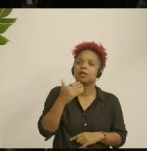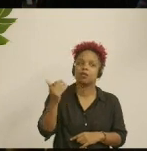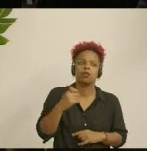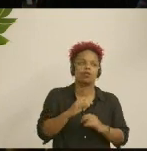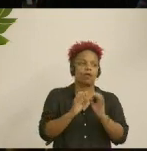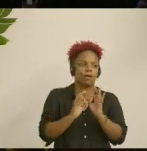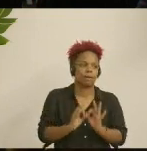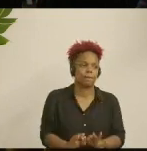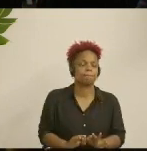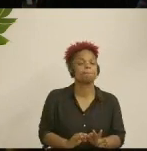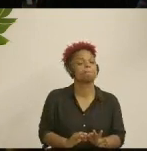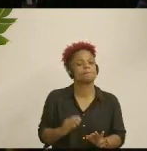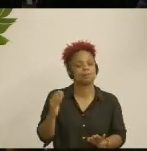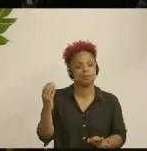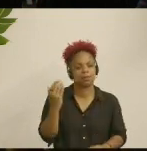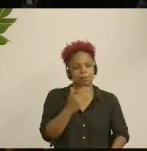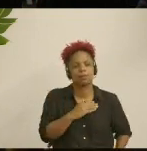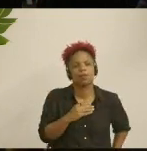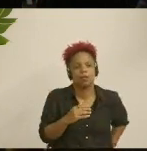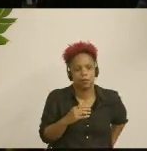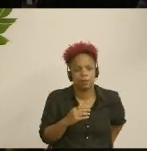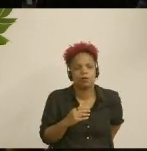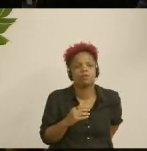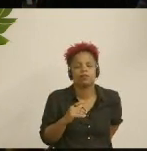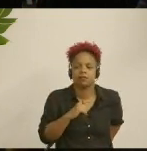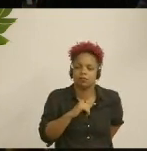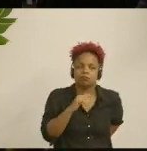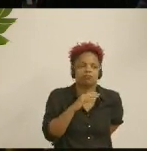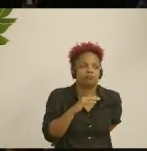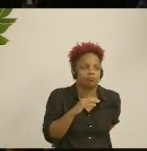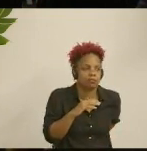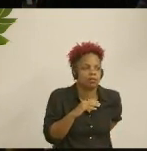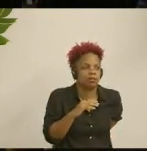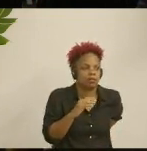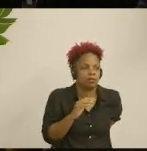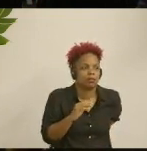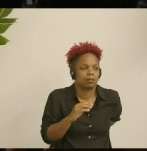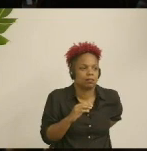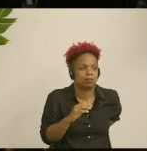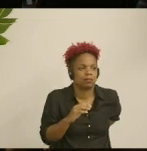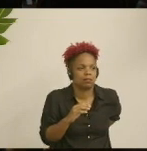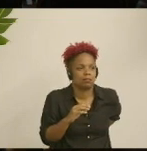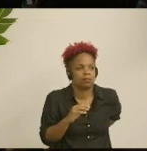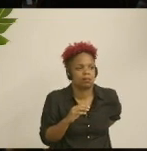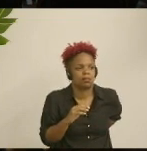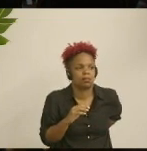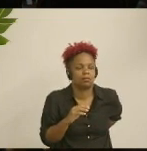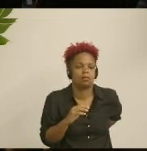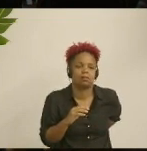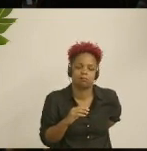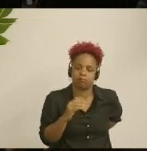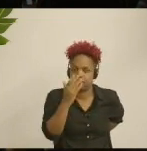political deliberations. Thank you very much. Thank you, John. Thank you. Maria Elena, Michael.